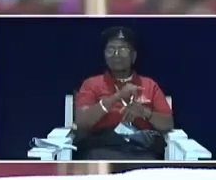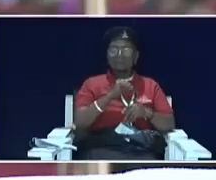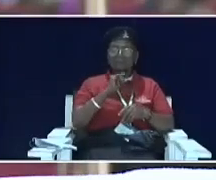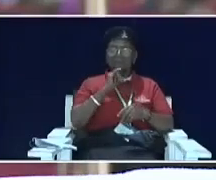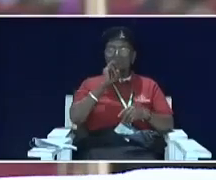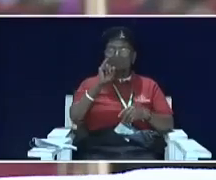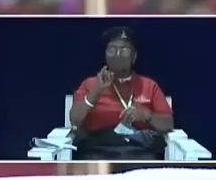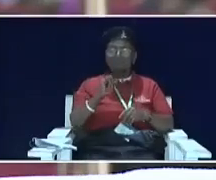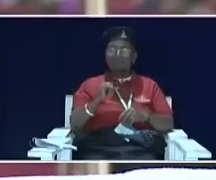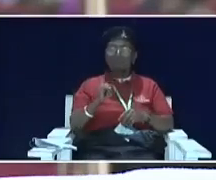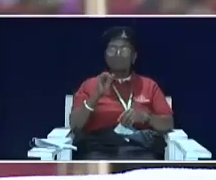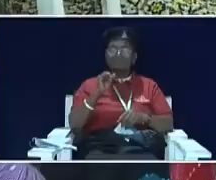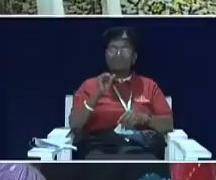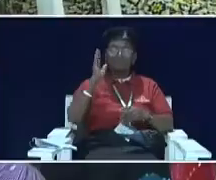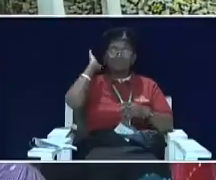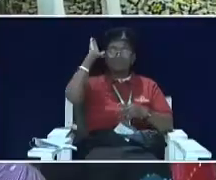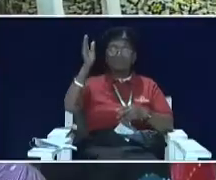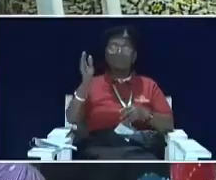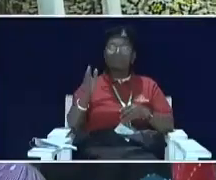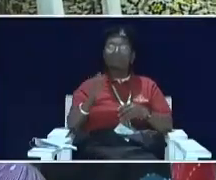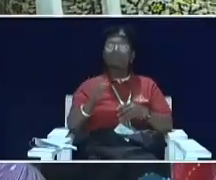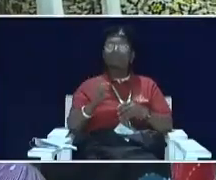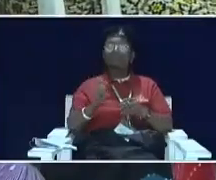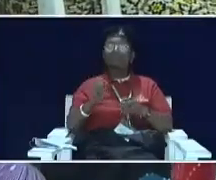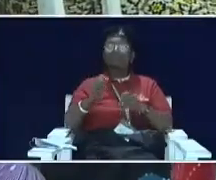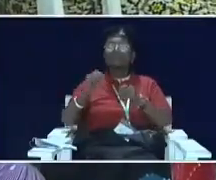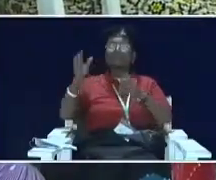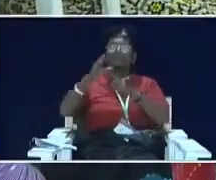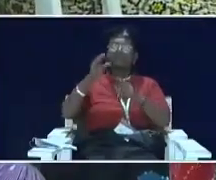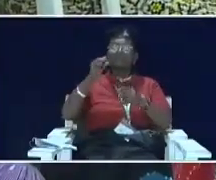to be ignited by fire tonight.